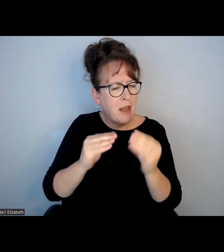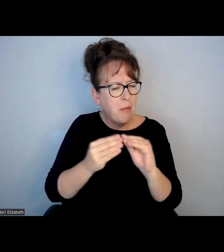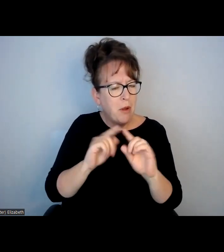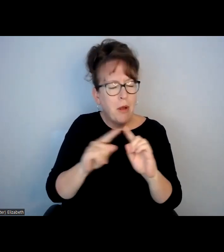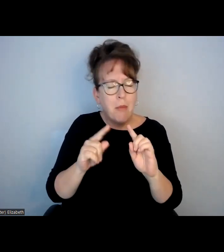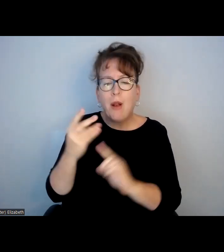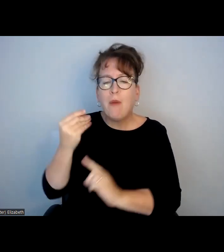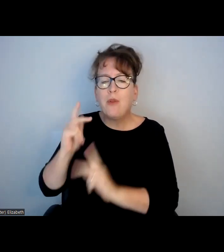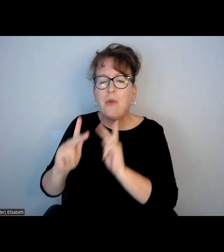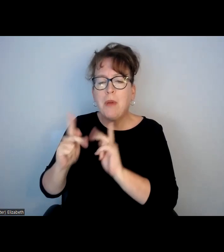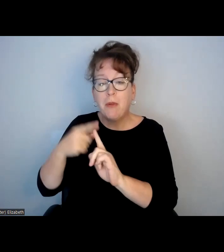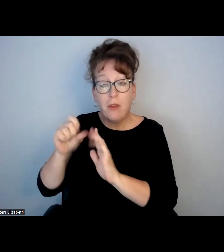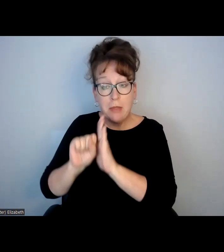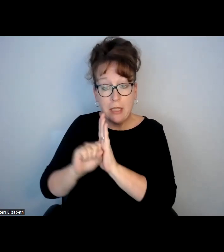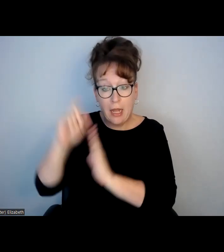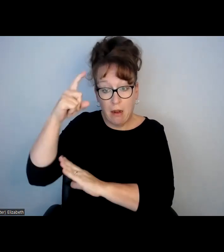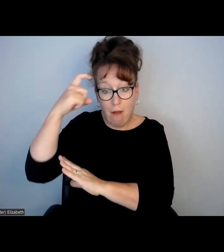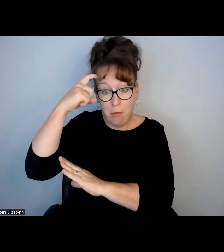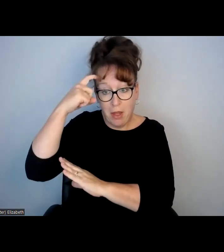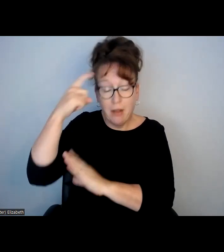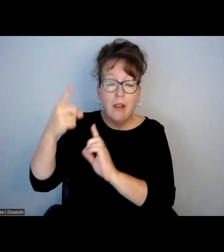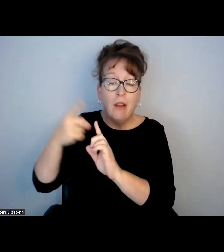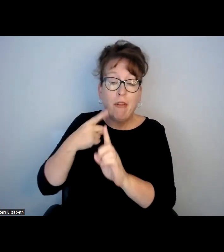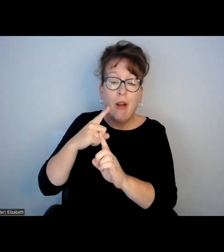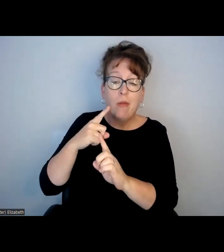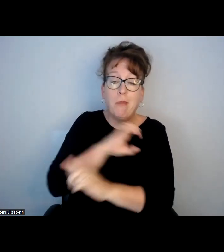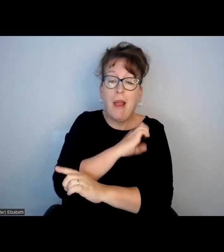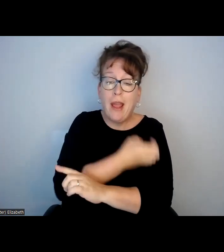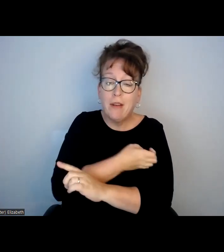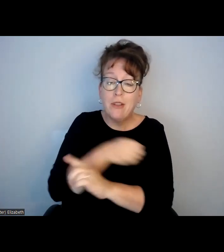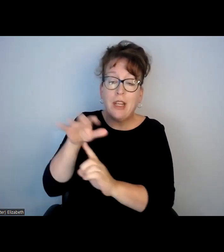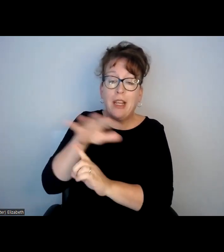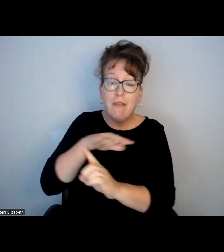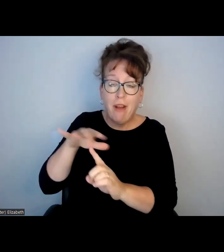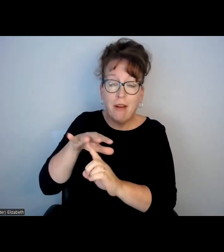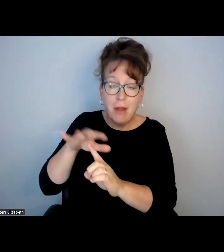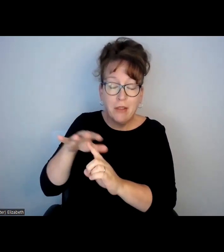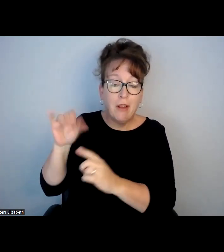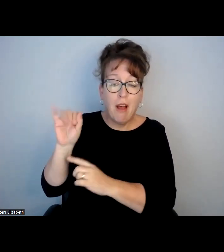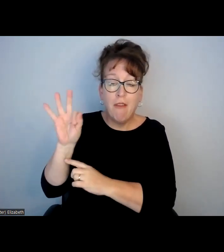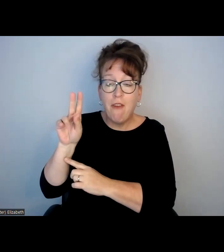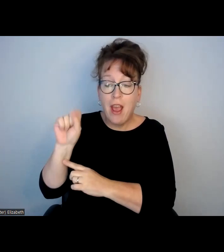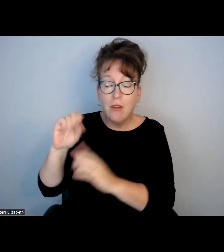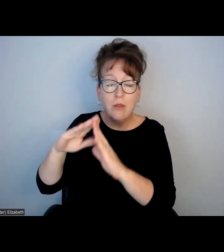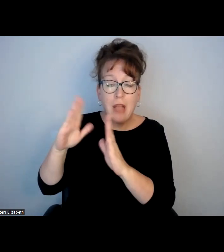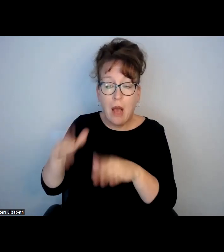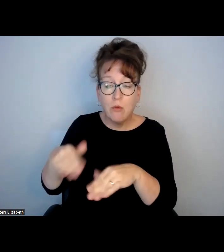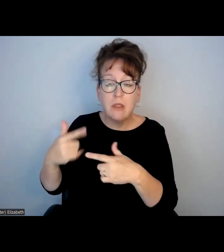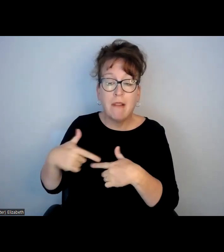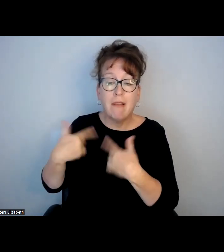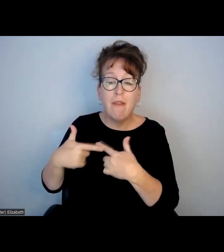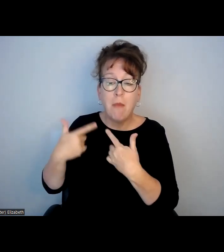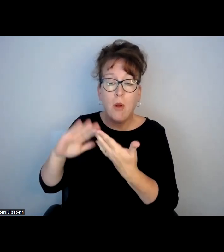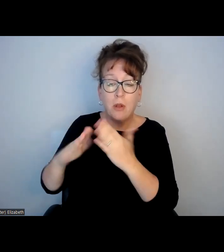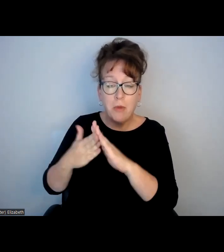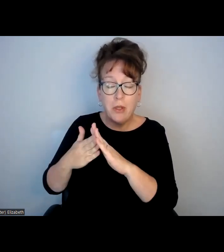individuals from state government. So from energy and environmental affairs, from economic development, from housing and livable communities, from labor